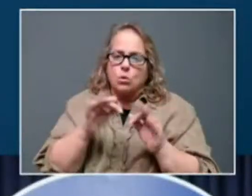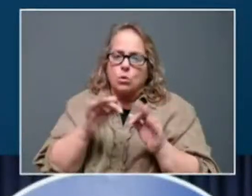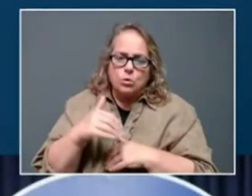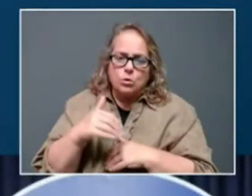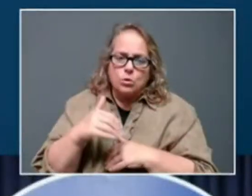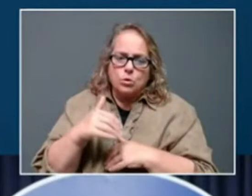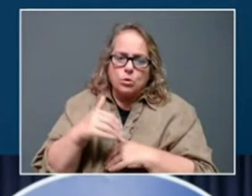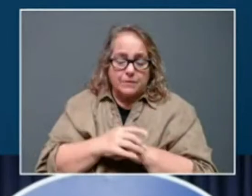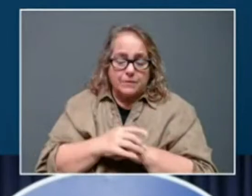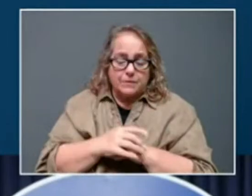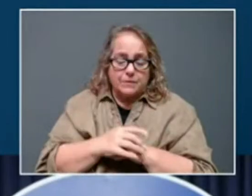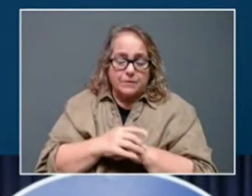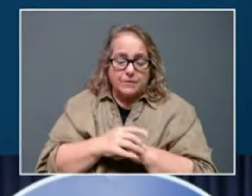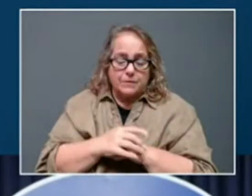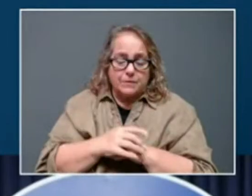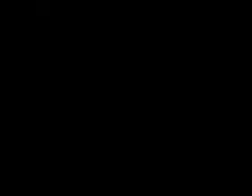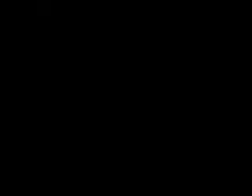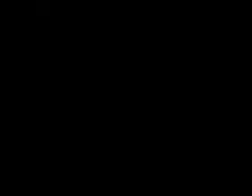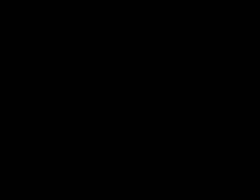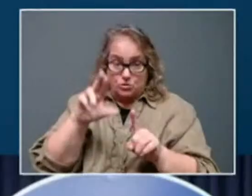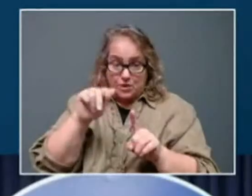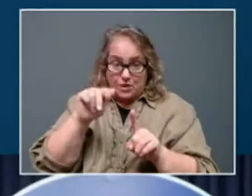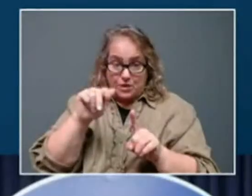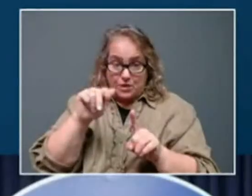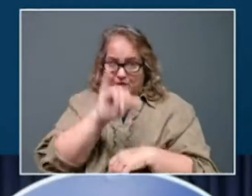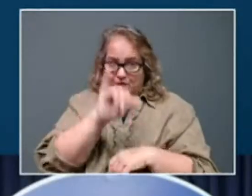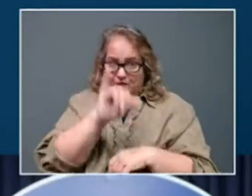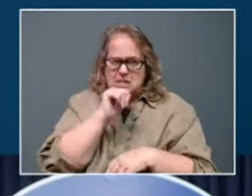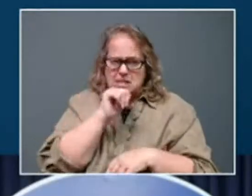Now, this one isn't impacted as much by,